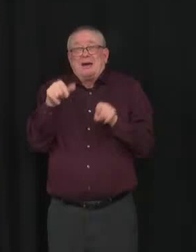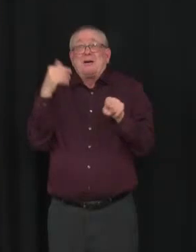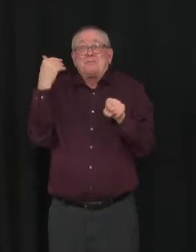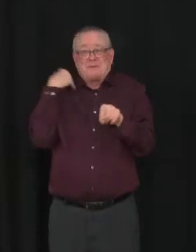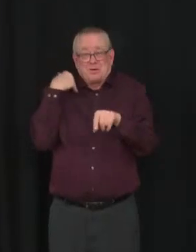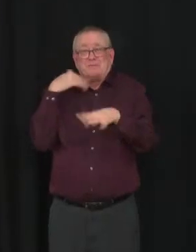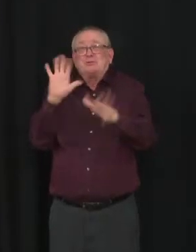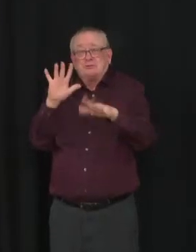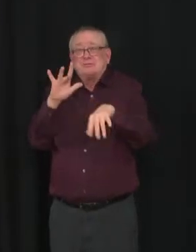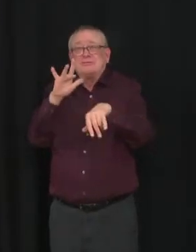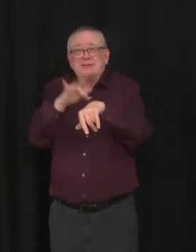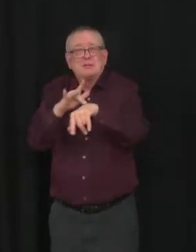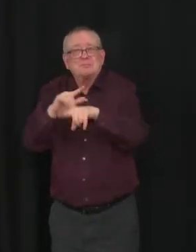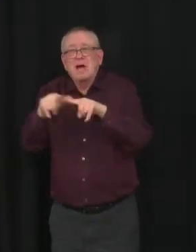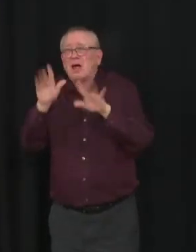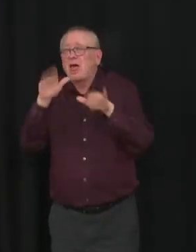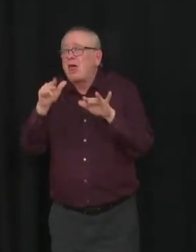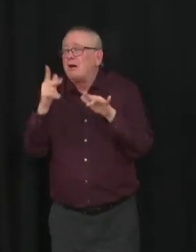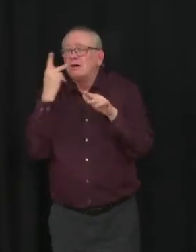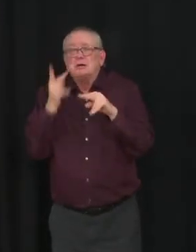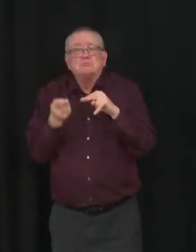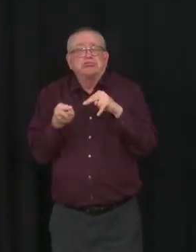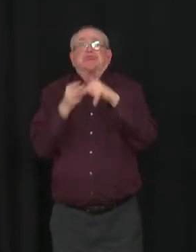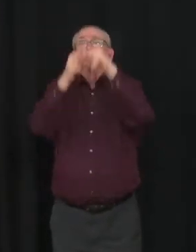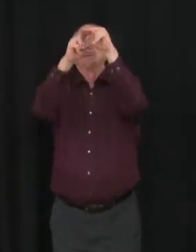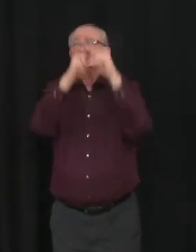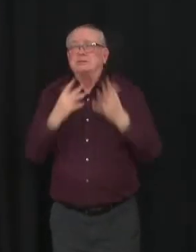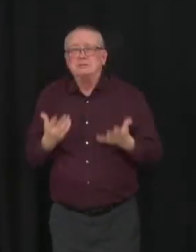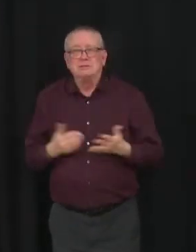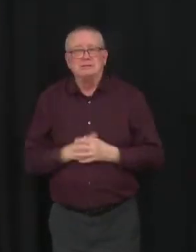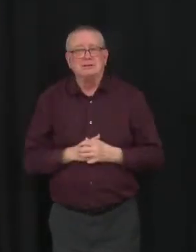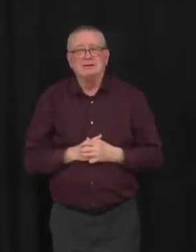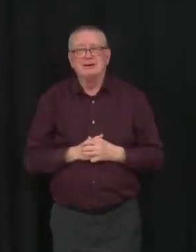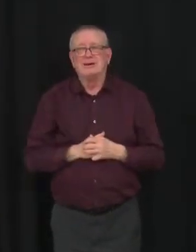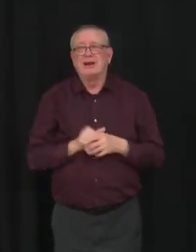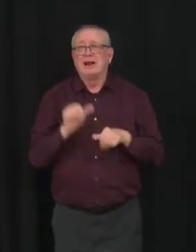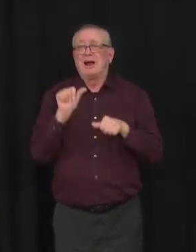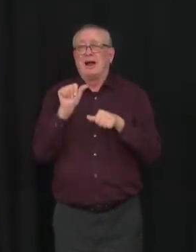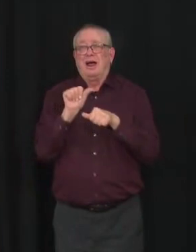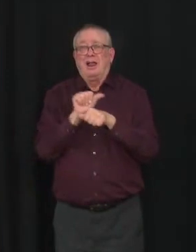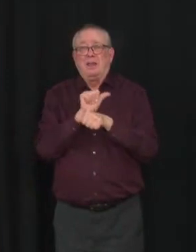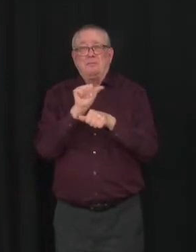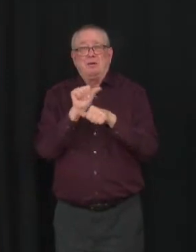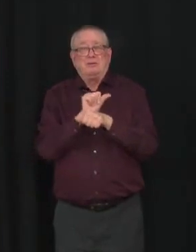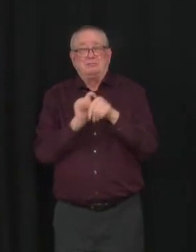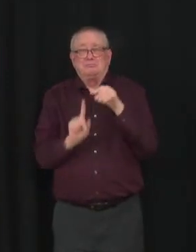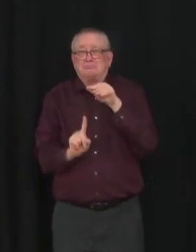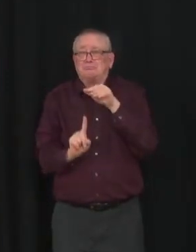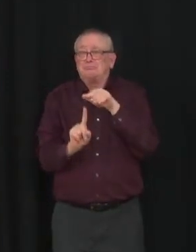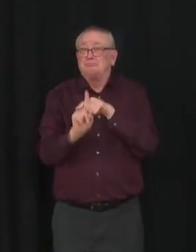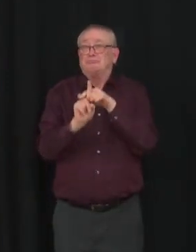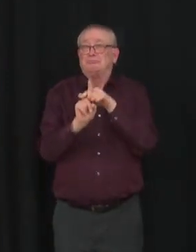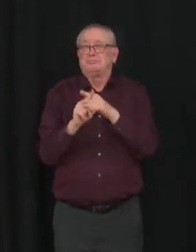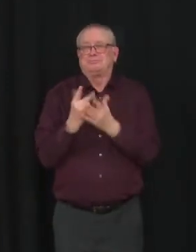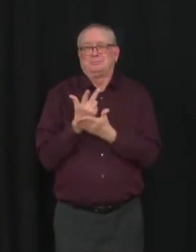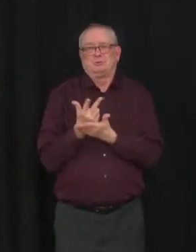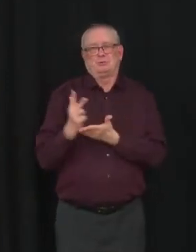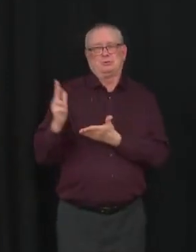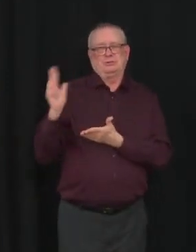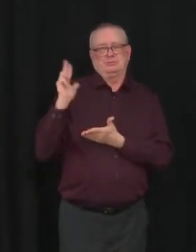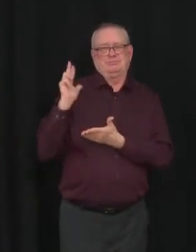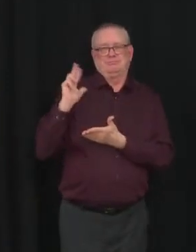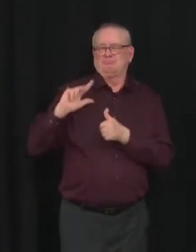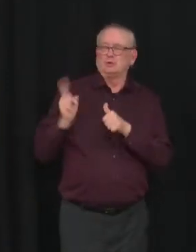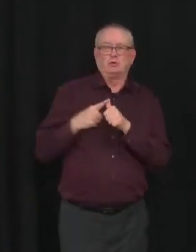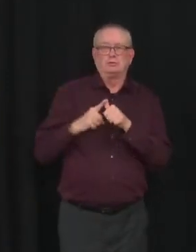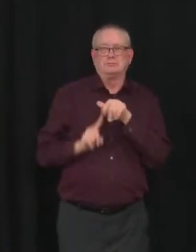impact. In Alberta, it has only been just 3 weeks since cases of the Omicron variant were first identified, and it is